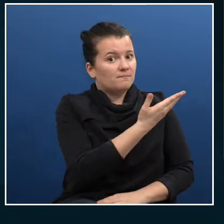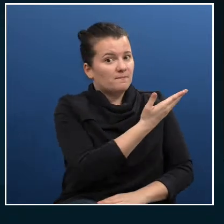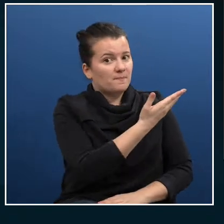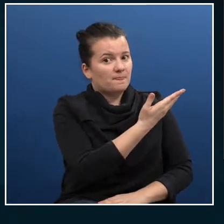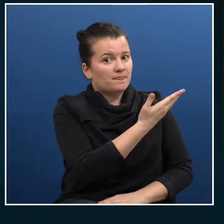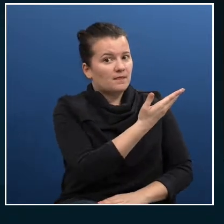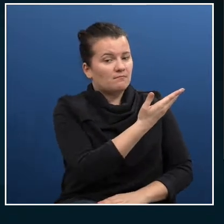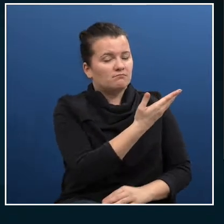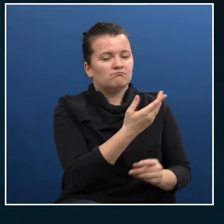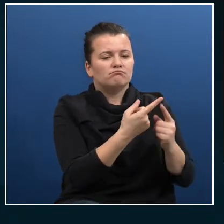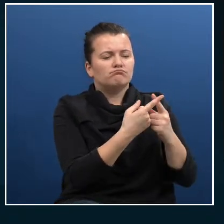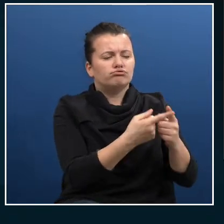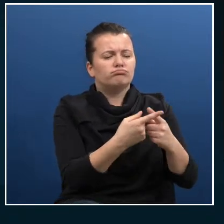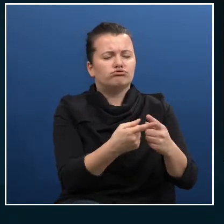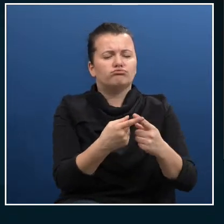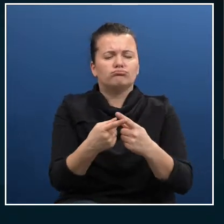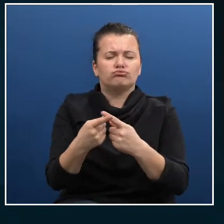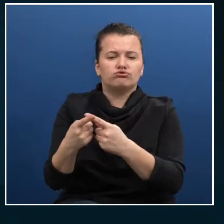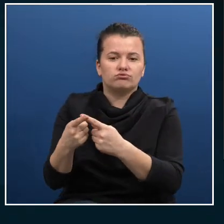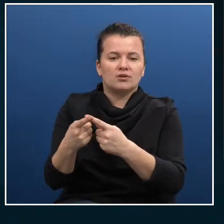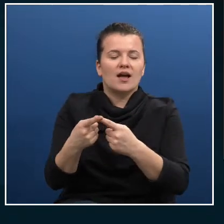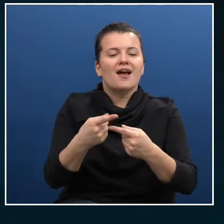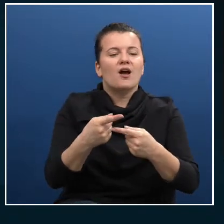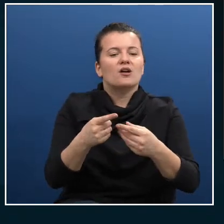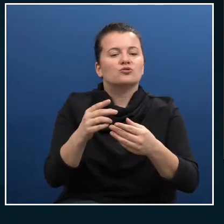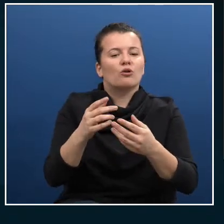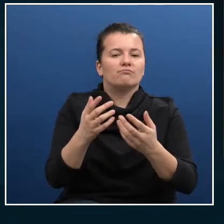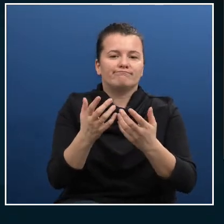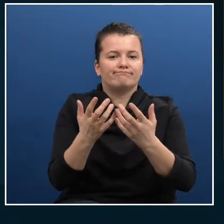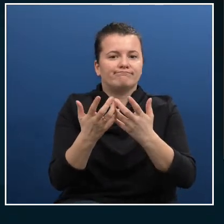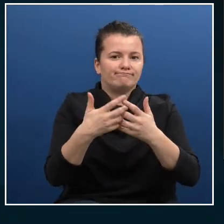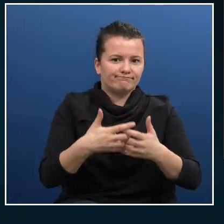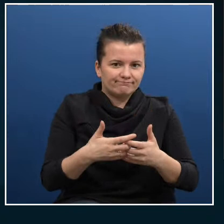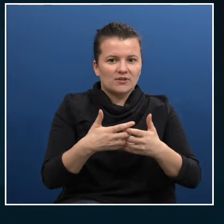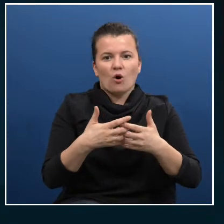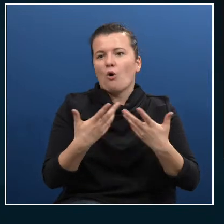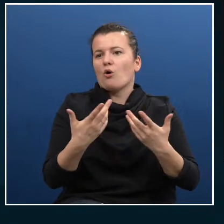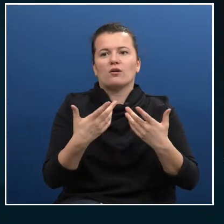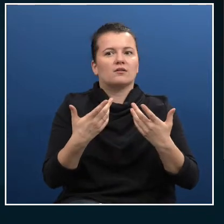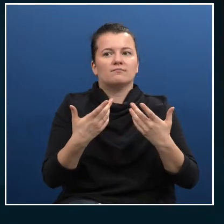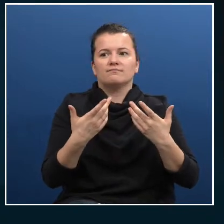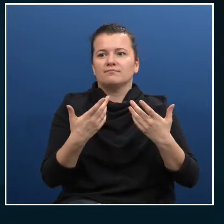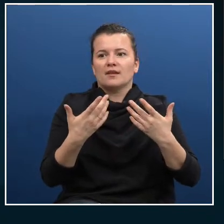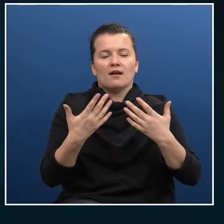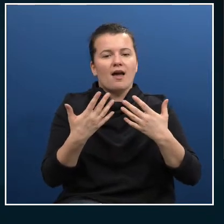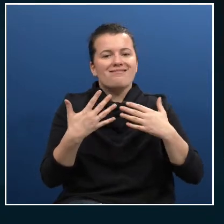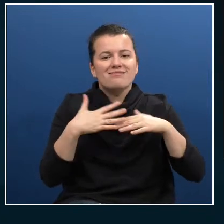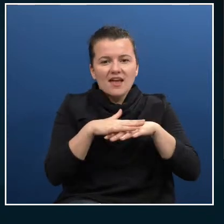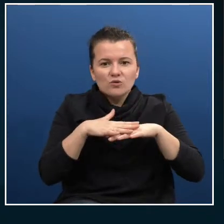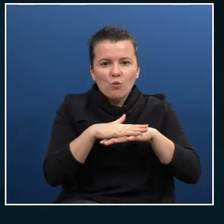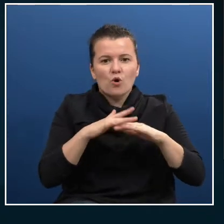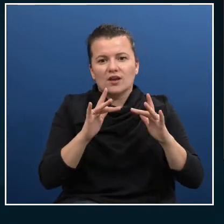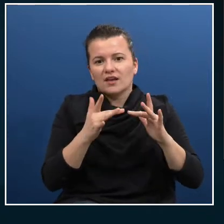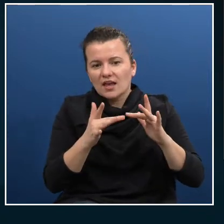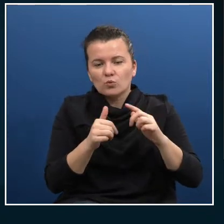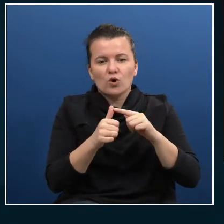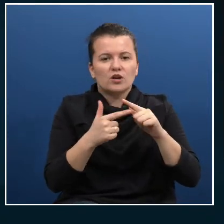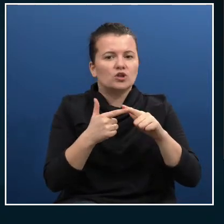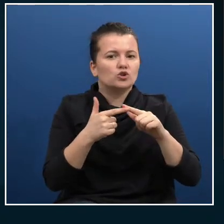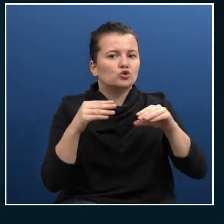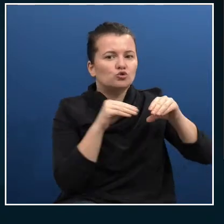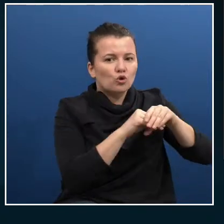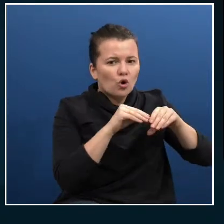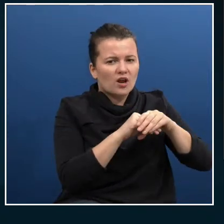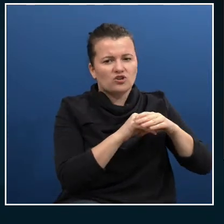configures the compute resources or your networking or storage. And as you can tell, I'm mostly